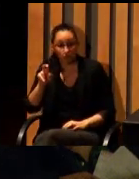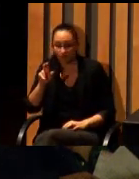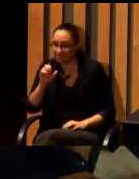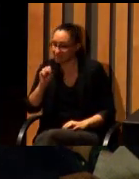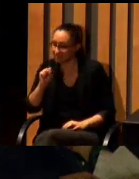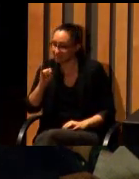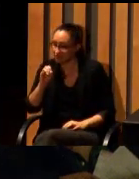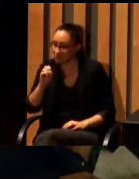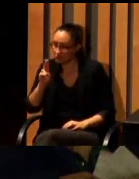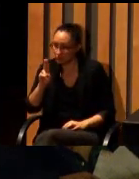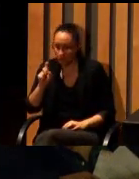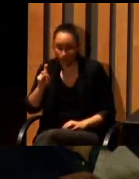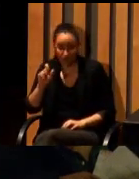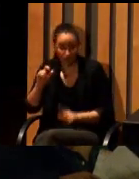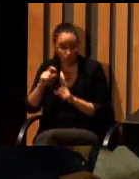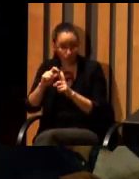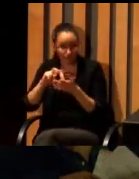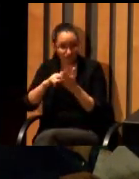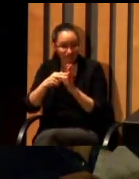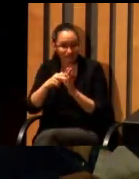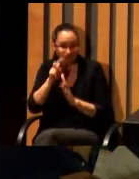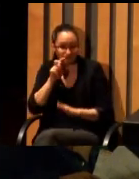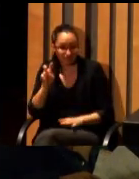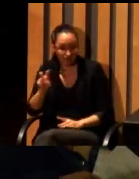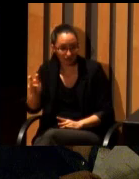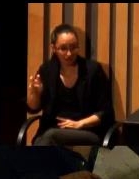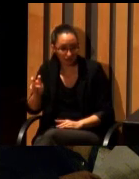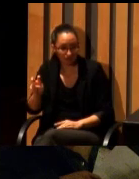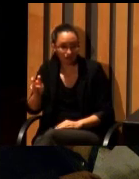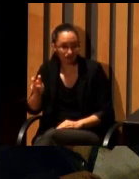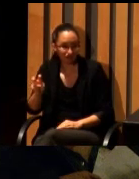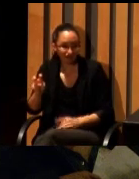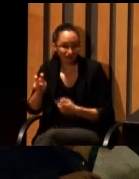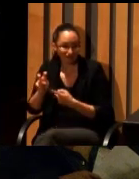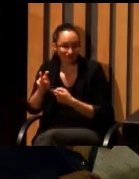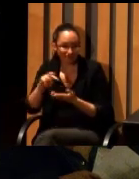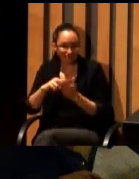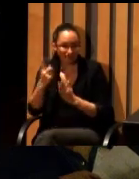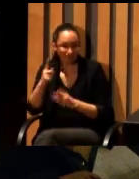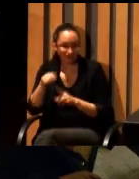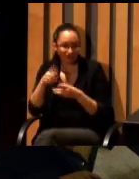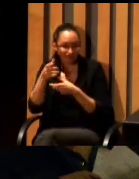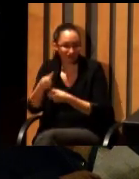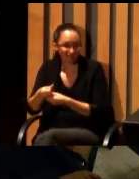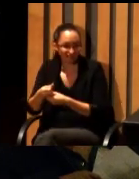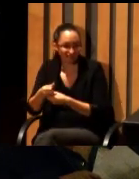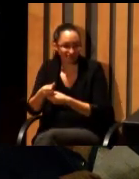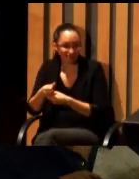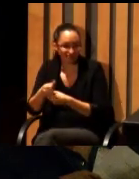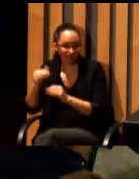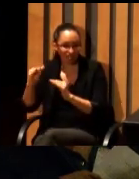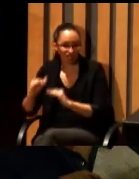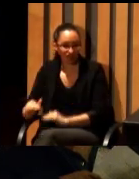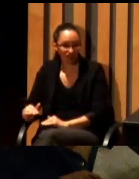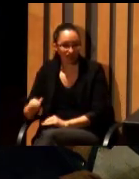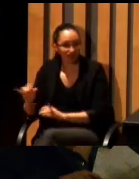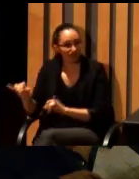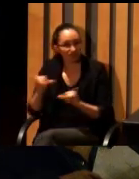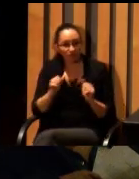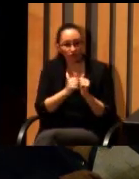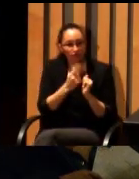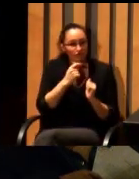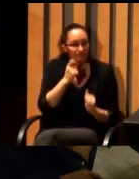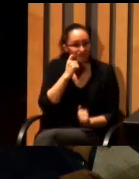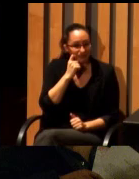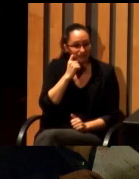snake, just a little person who's not to be trusted and down below you. I think the Redskins remain the same way. It